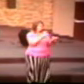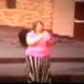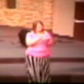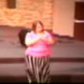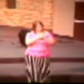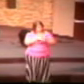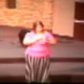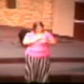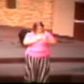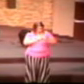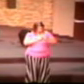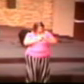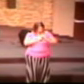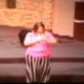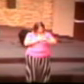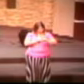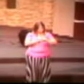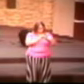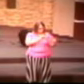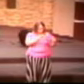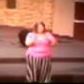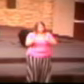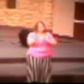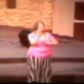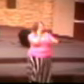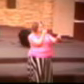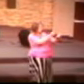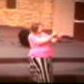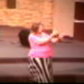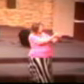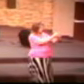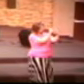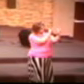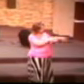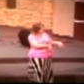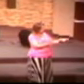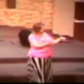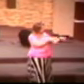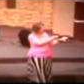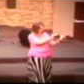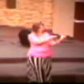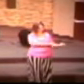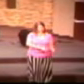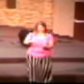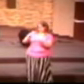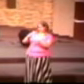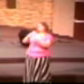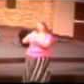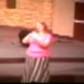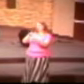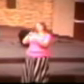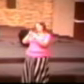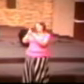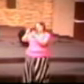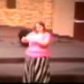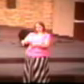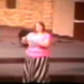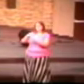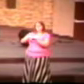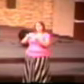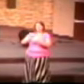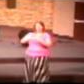and it moves you from seeing yourself as an individual to seeing yourself as an individual that belongs to something